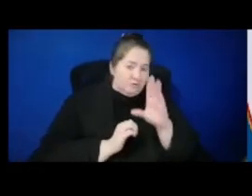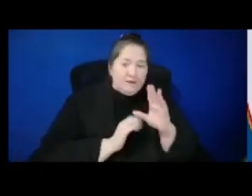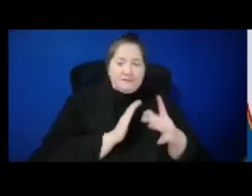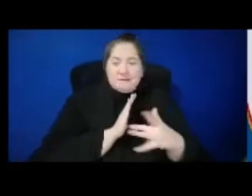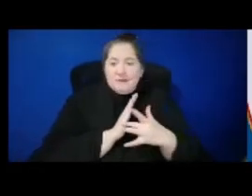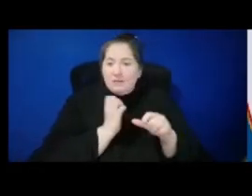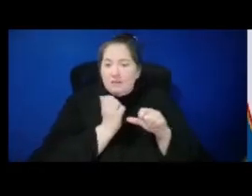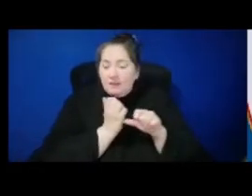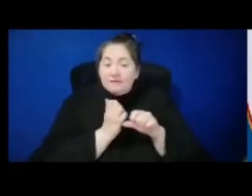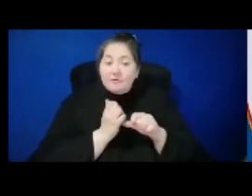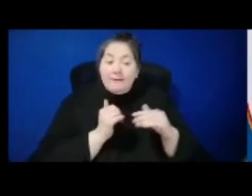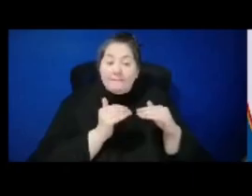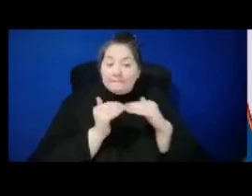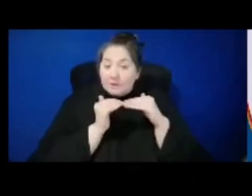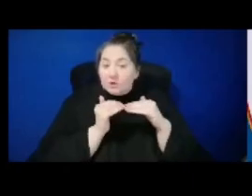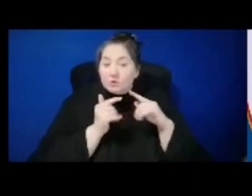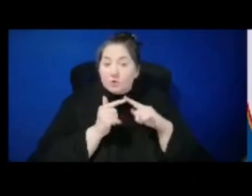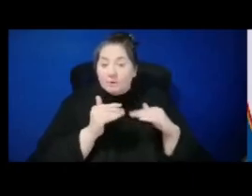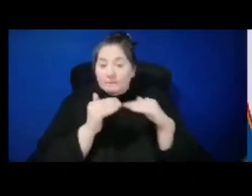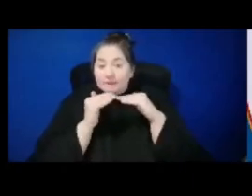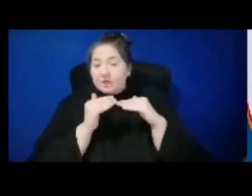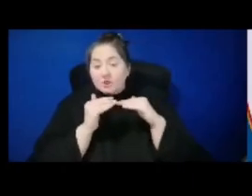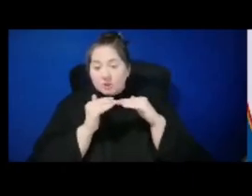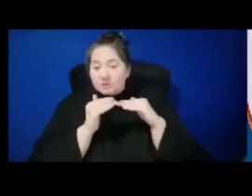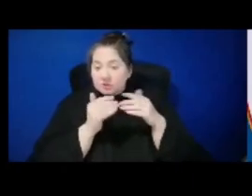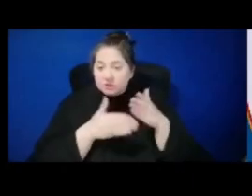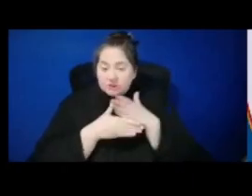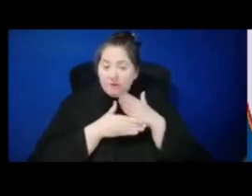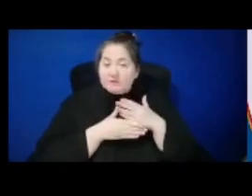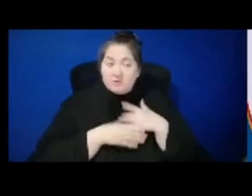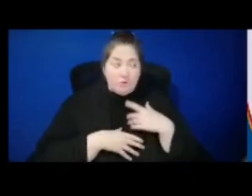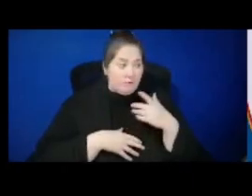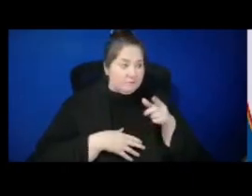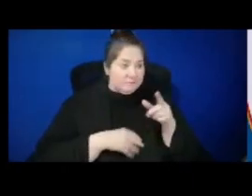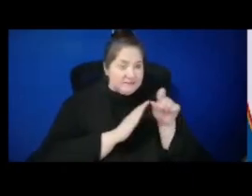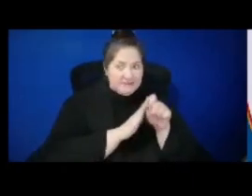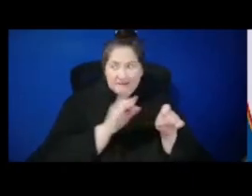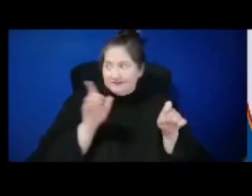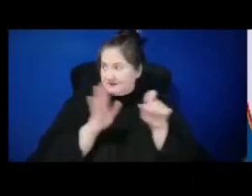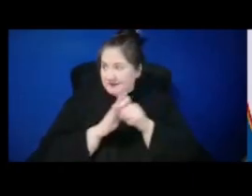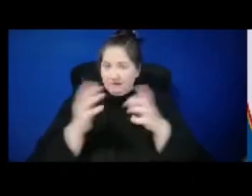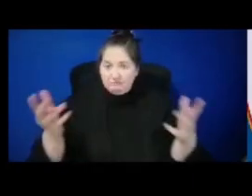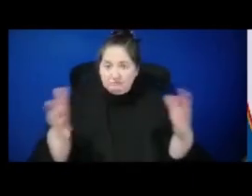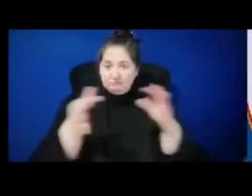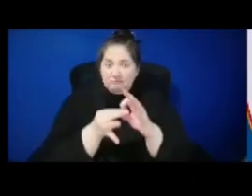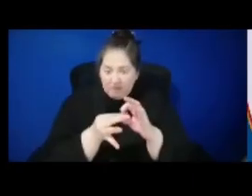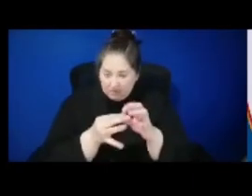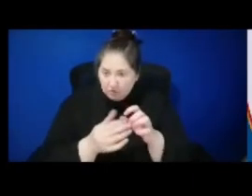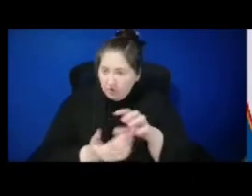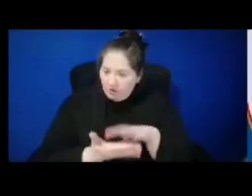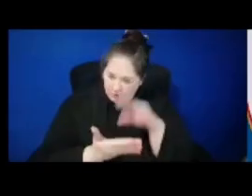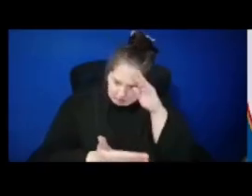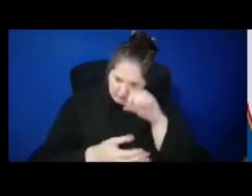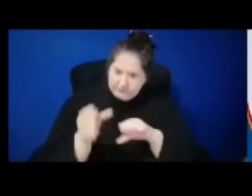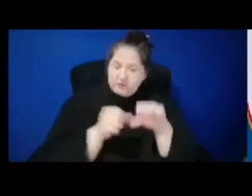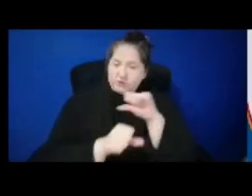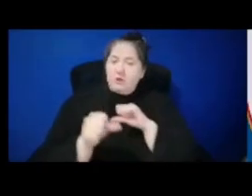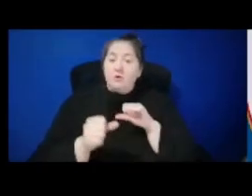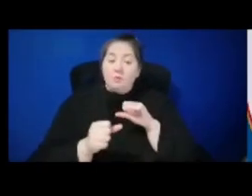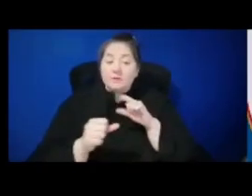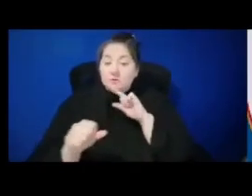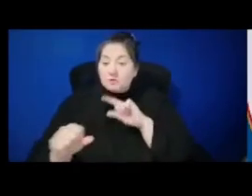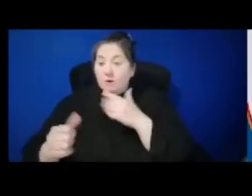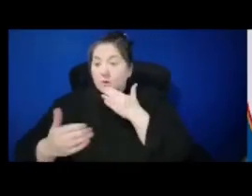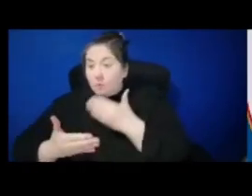sharing. We empower states and connect them with other states working on similar issues to learn not only what is going well in other